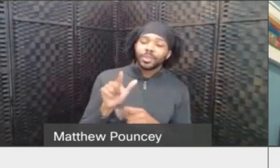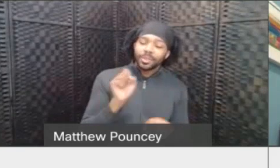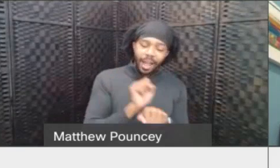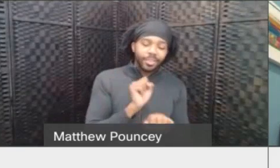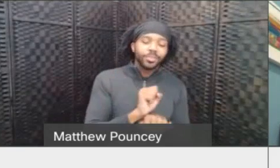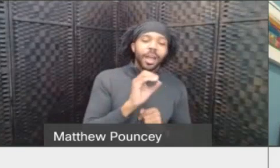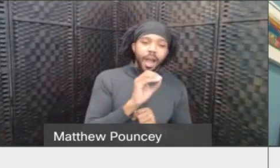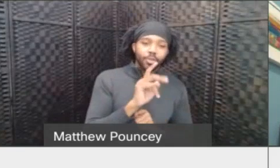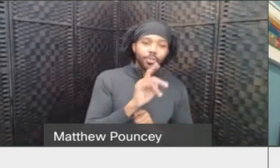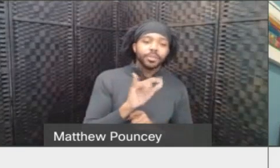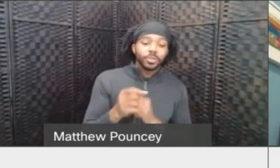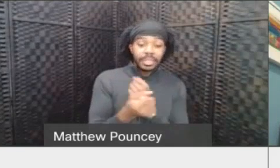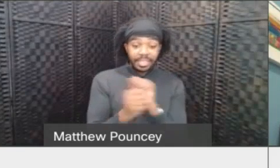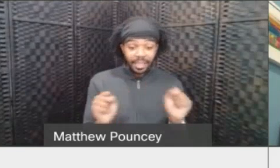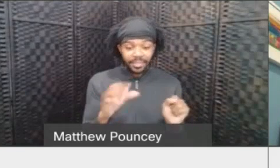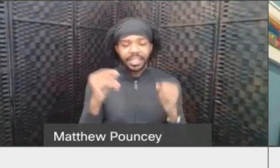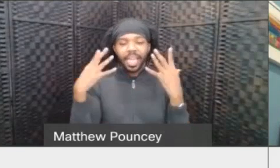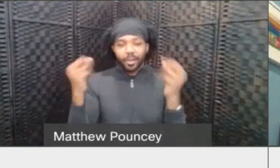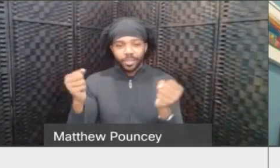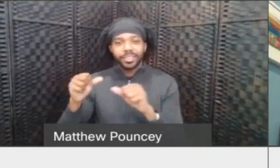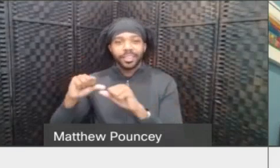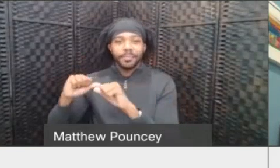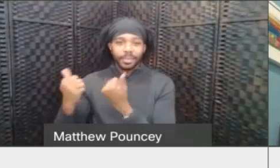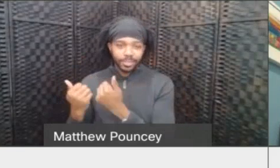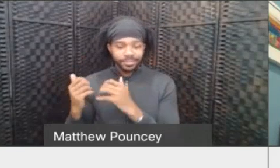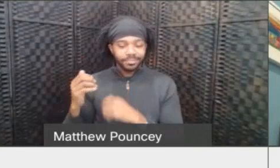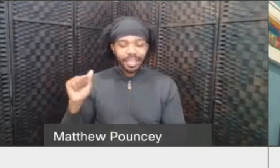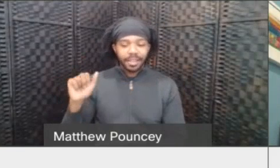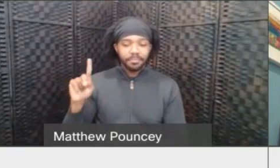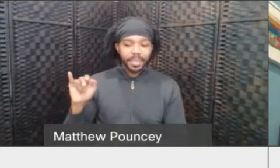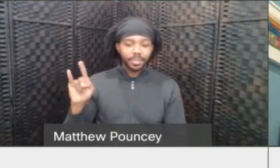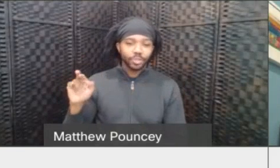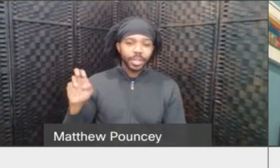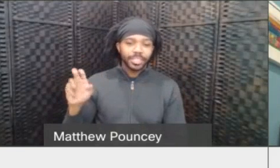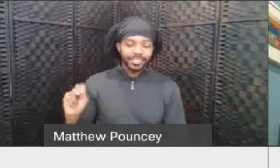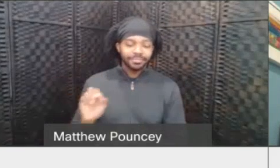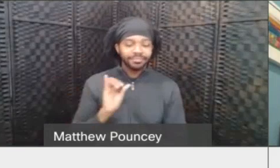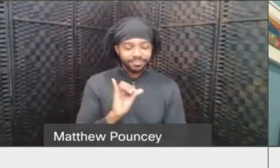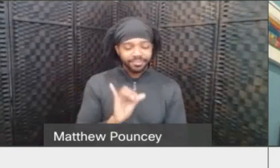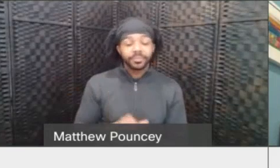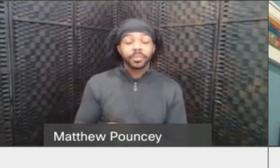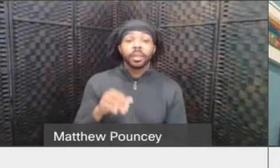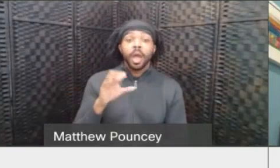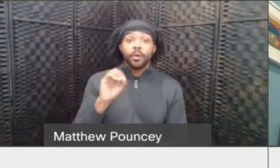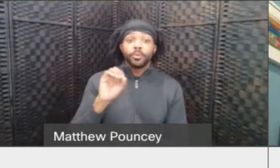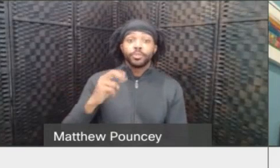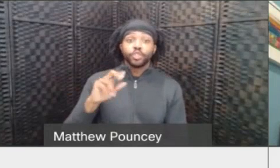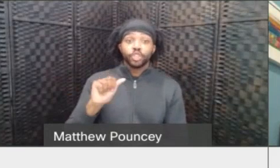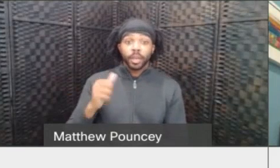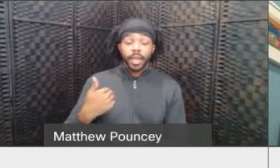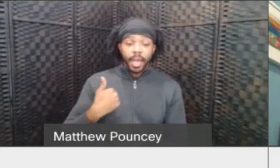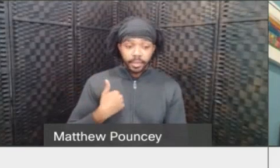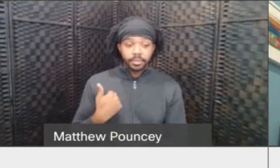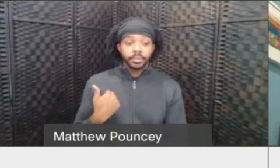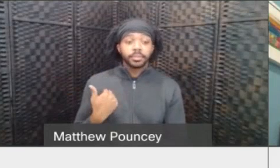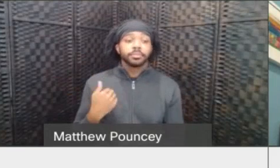Health Administration. So OSHA has a requirement for all employers of more than